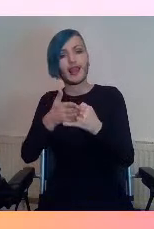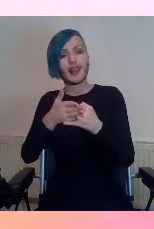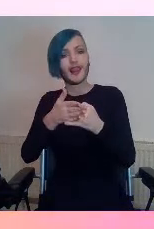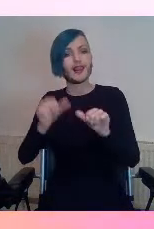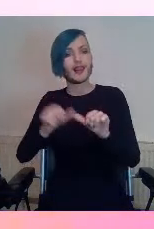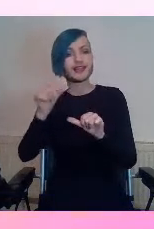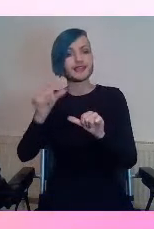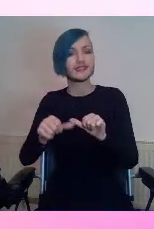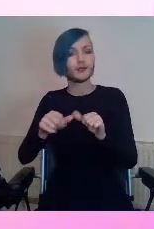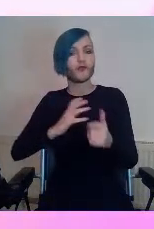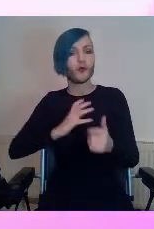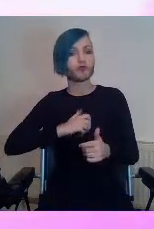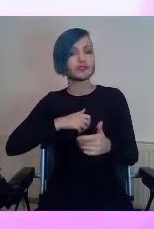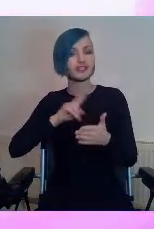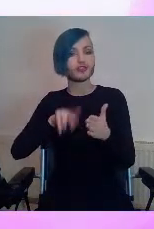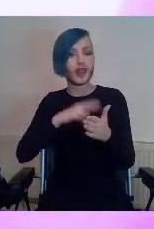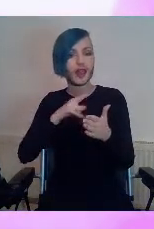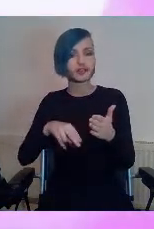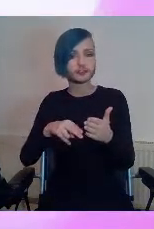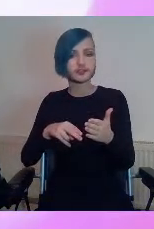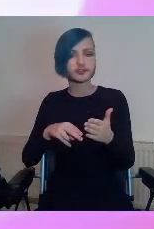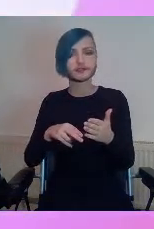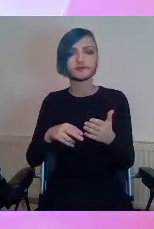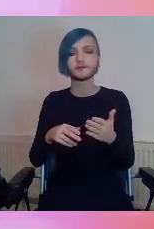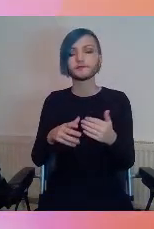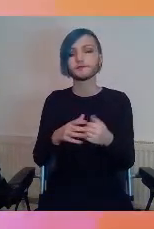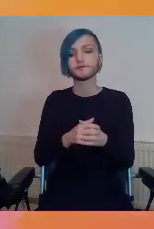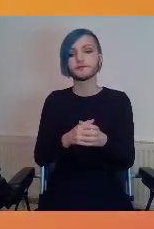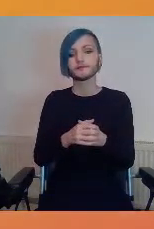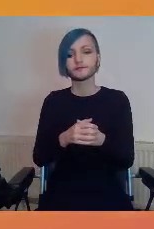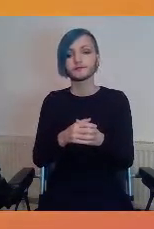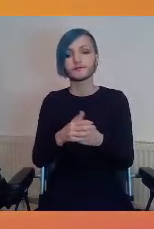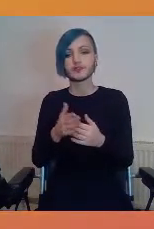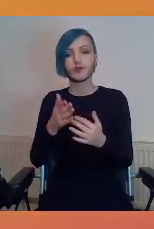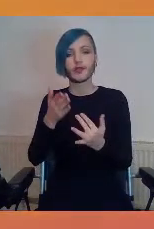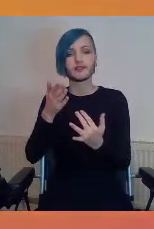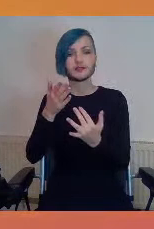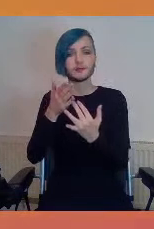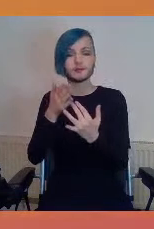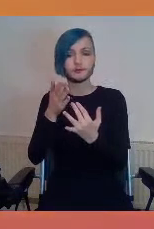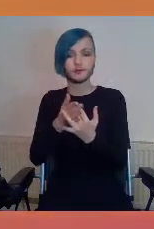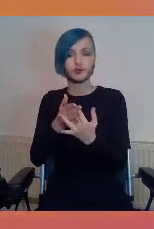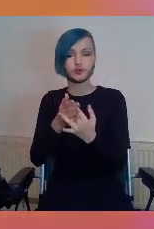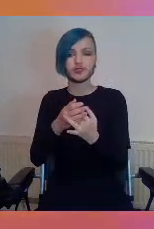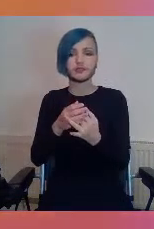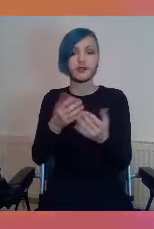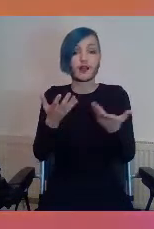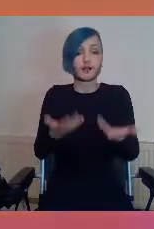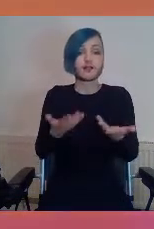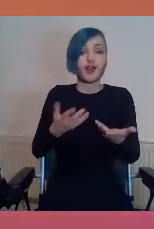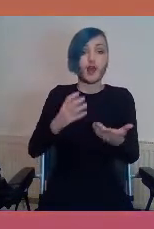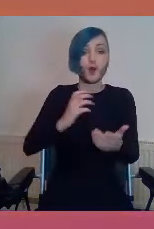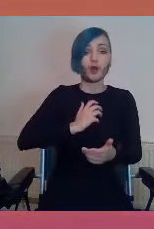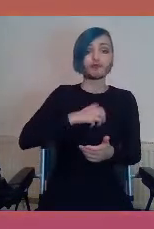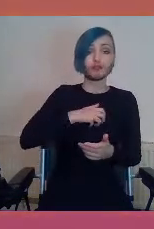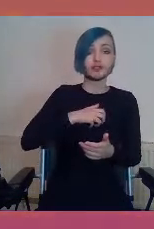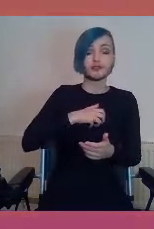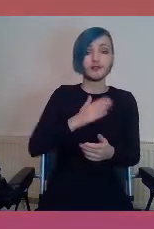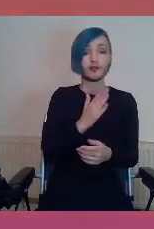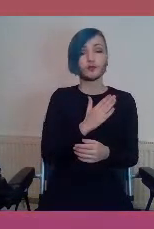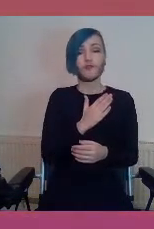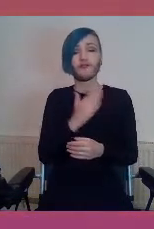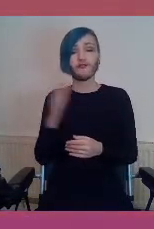which is between the current president, which is the far right, and the